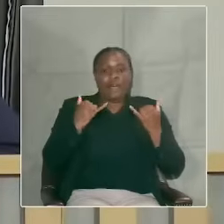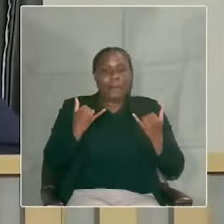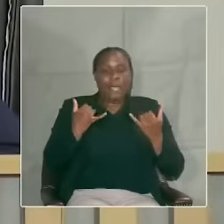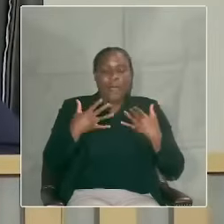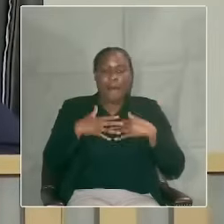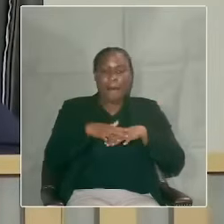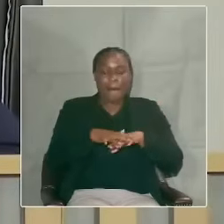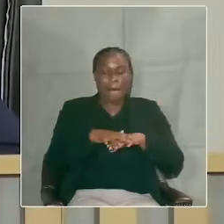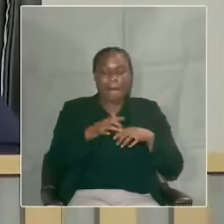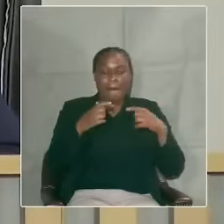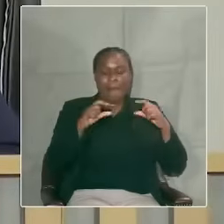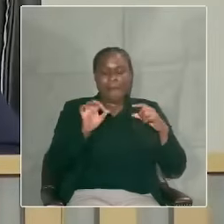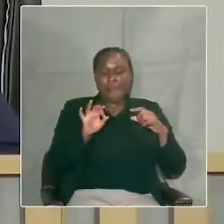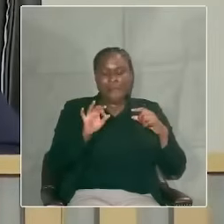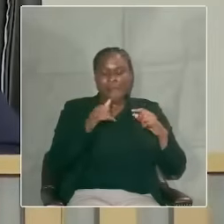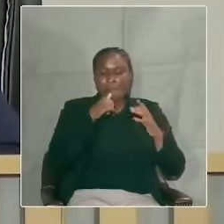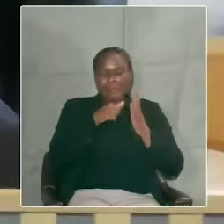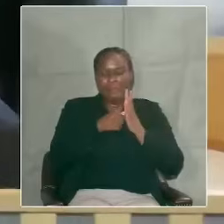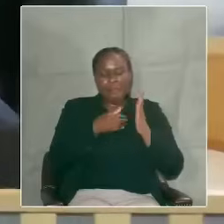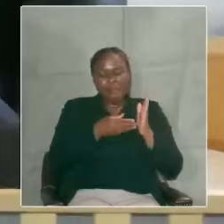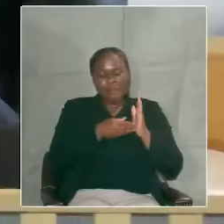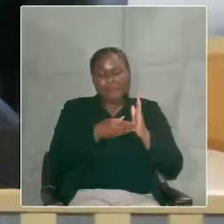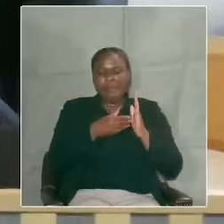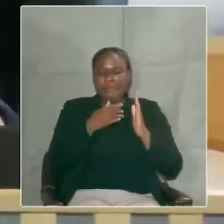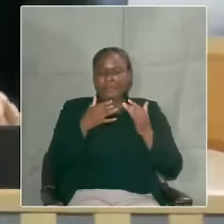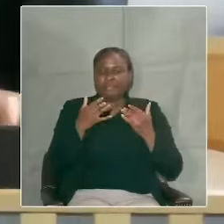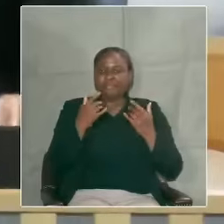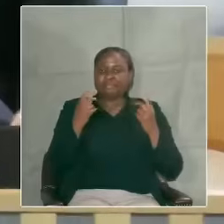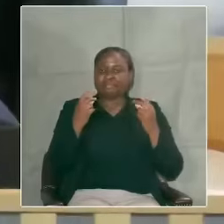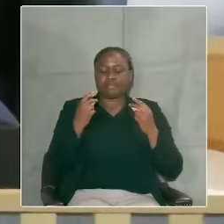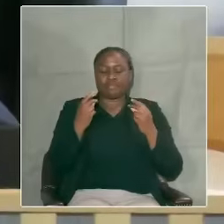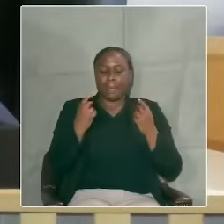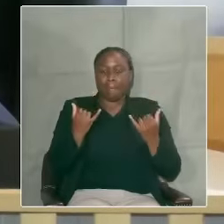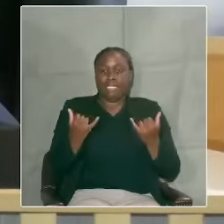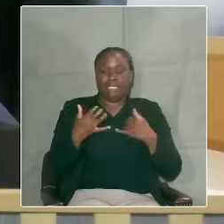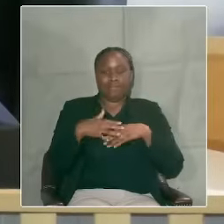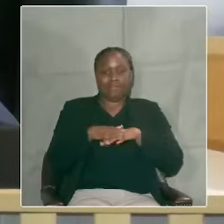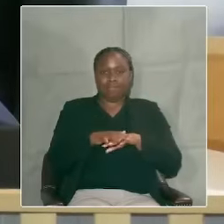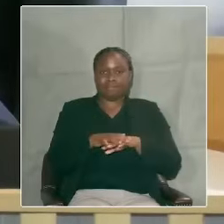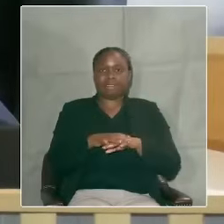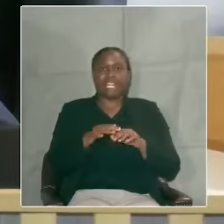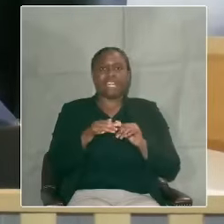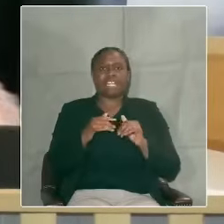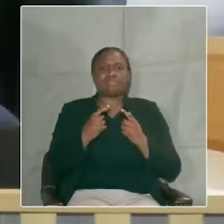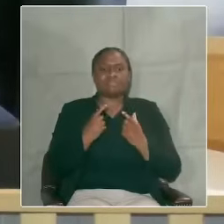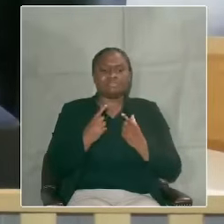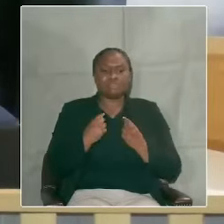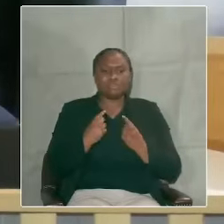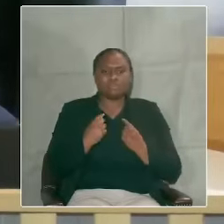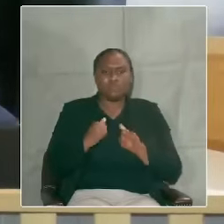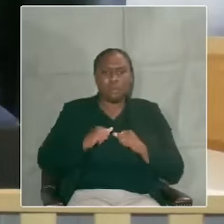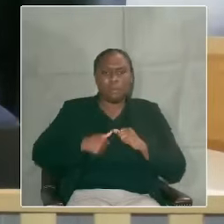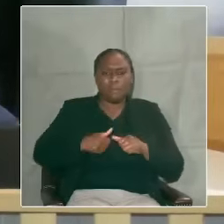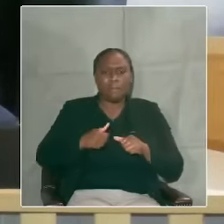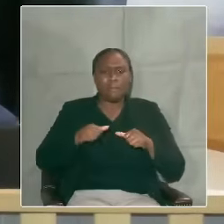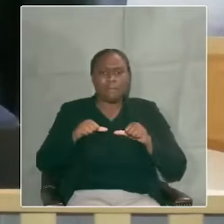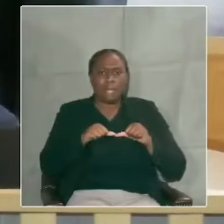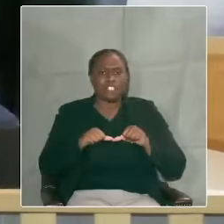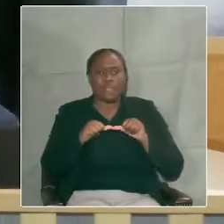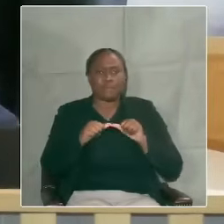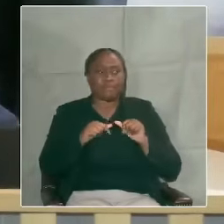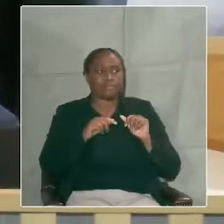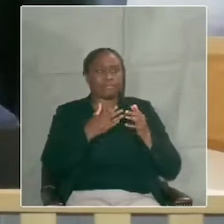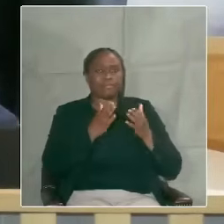in paragraph 3 of that letter. And then there's a whole list of effective measures that must be taken. People must go back